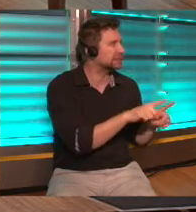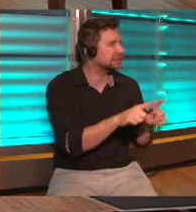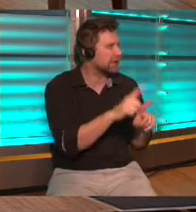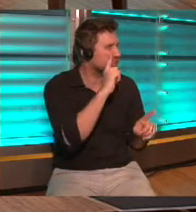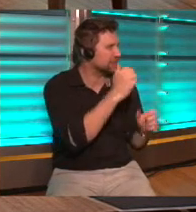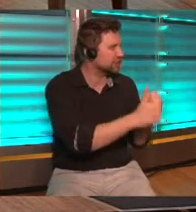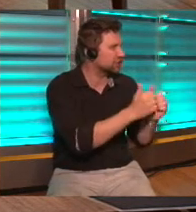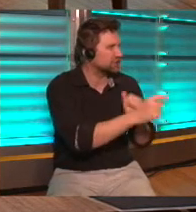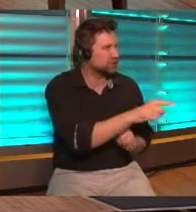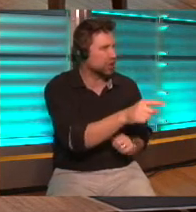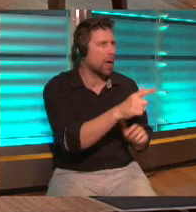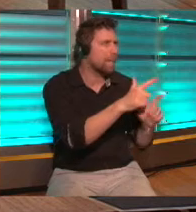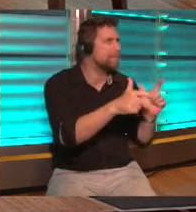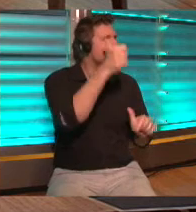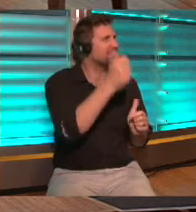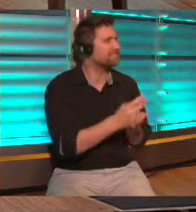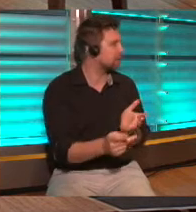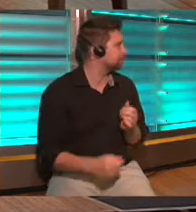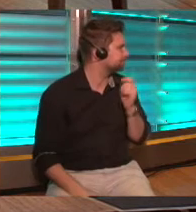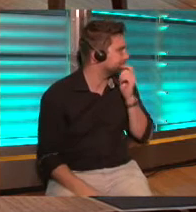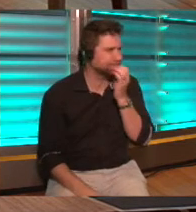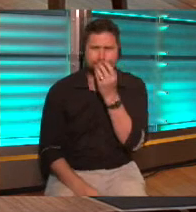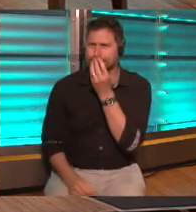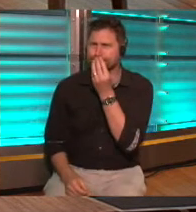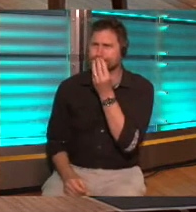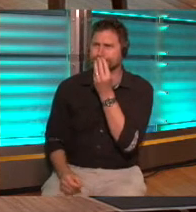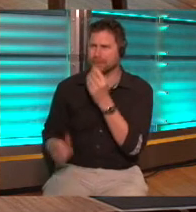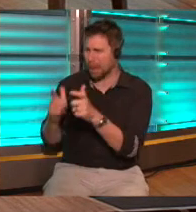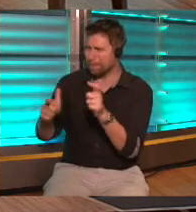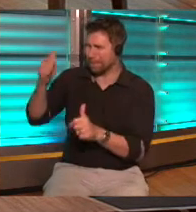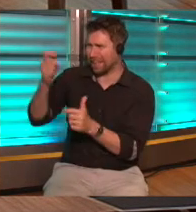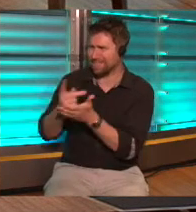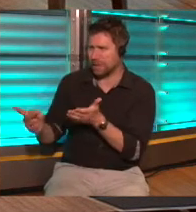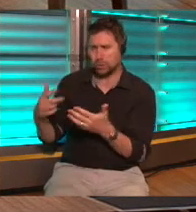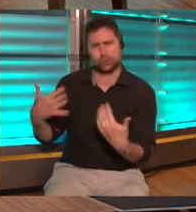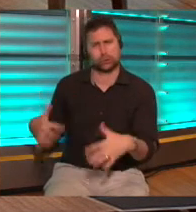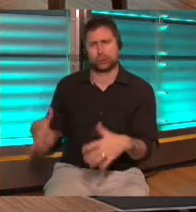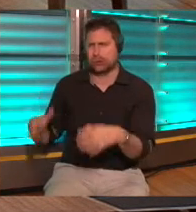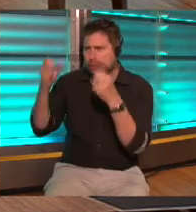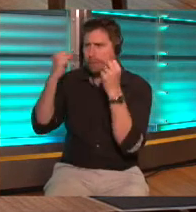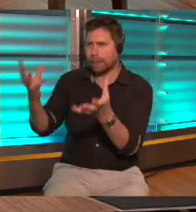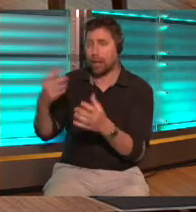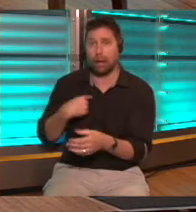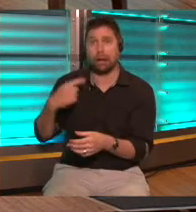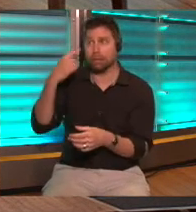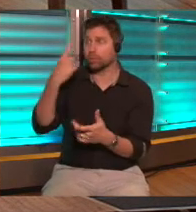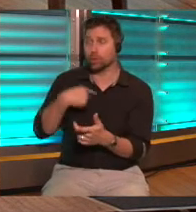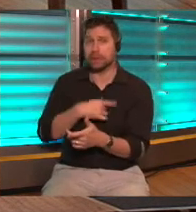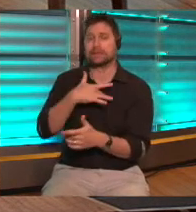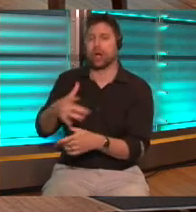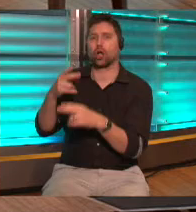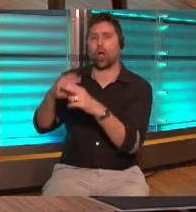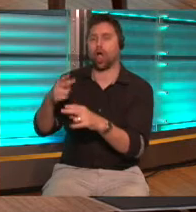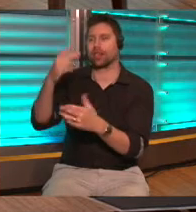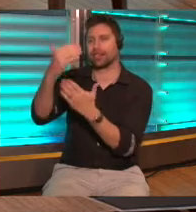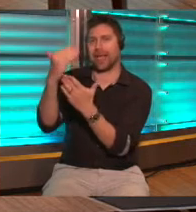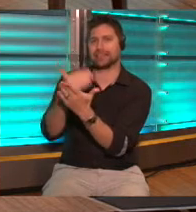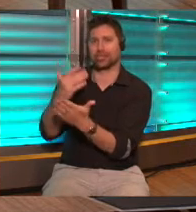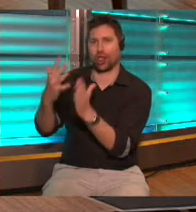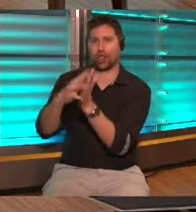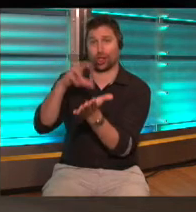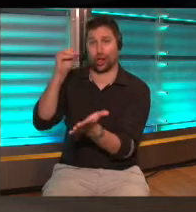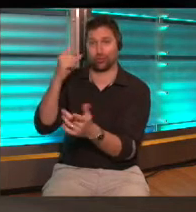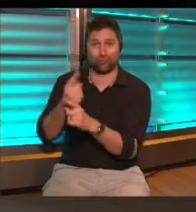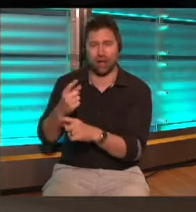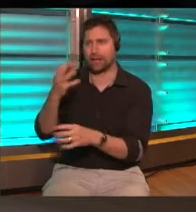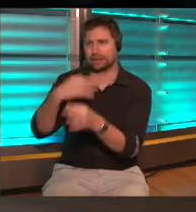you. Biggest failures. Oof, God, there's been so many. Mm-hmm. I mean, I think we always like to call them lessons learned